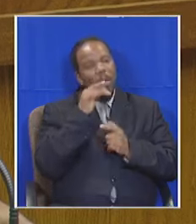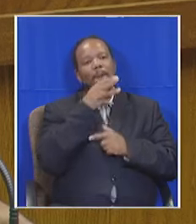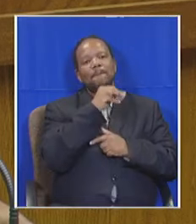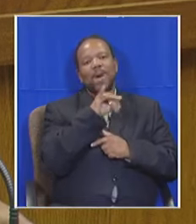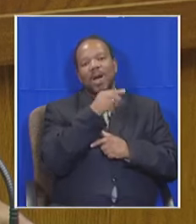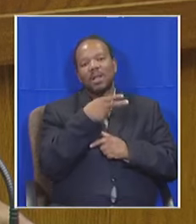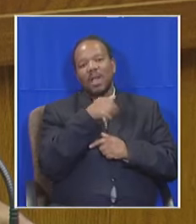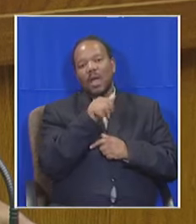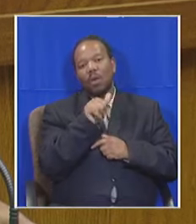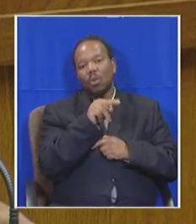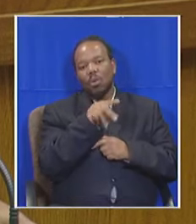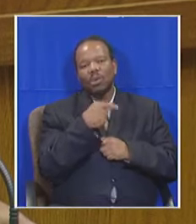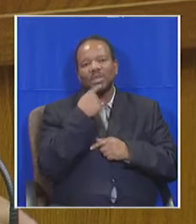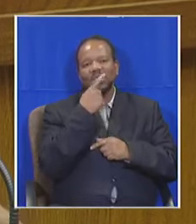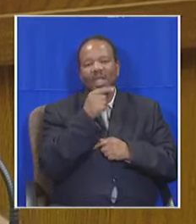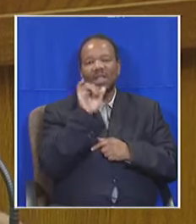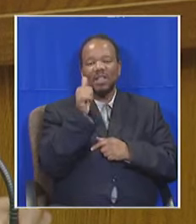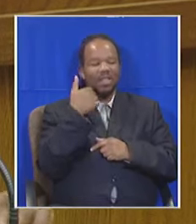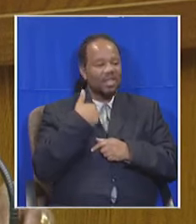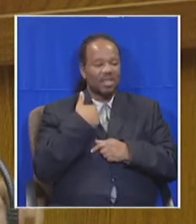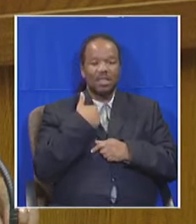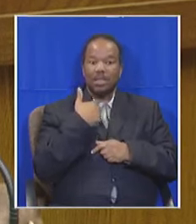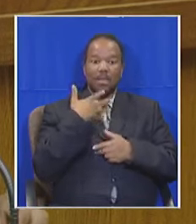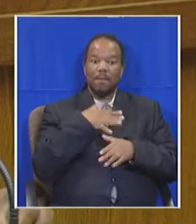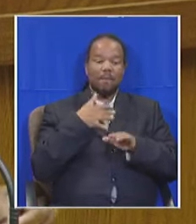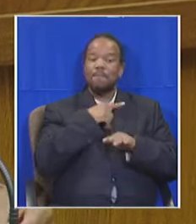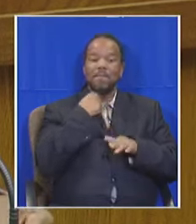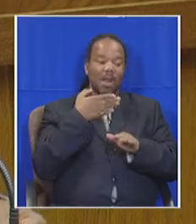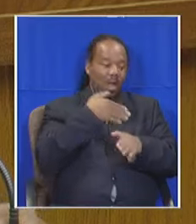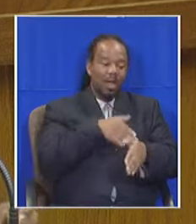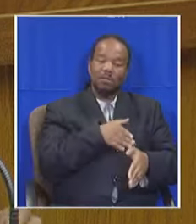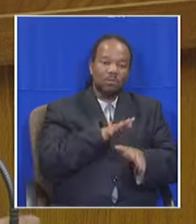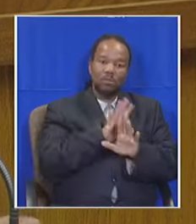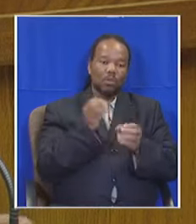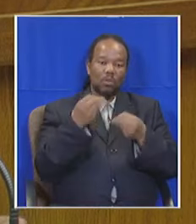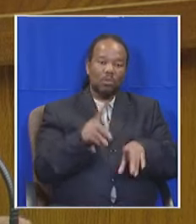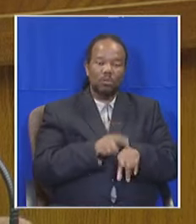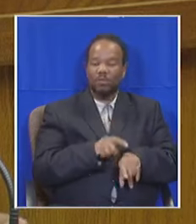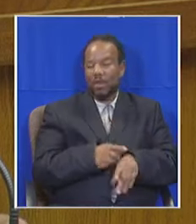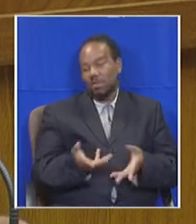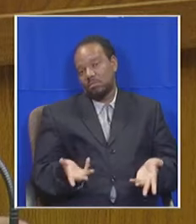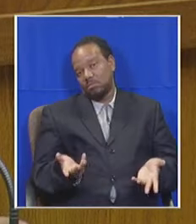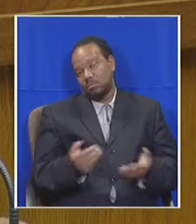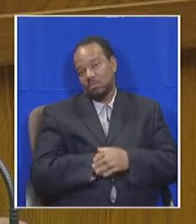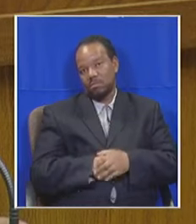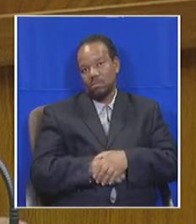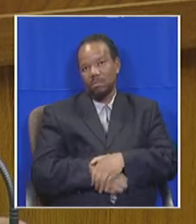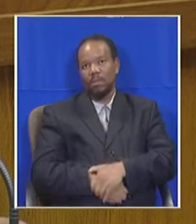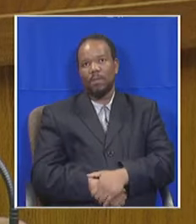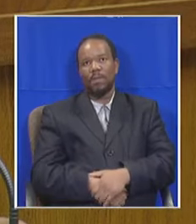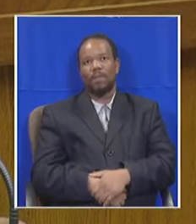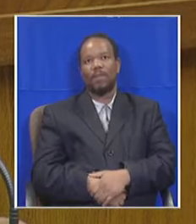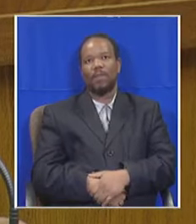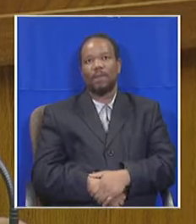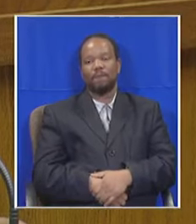tla nonotsa setlhare sa gololosego. Chairperson, South Africa has made enormous strides in youth development over the years. Government